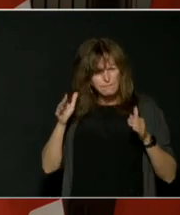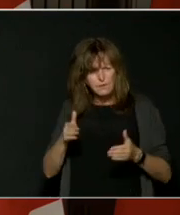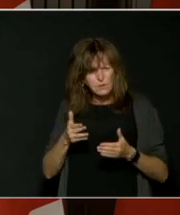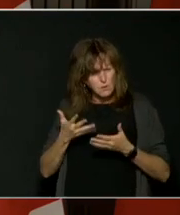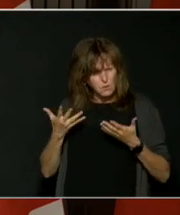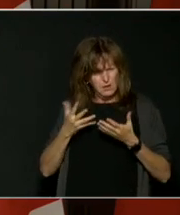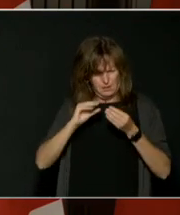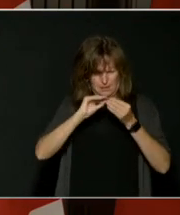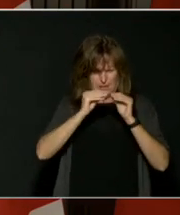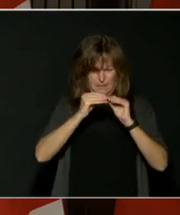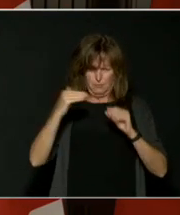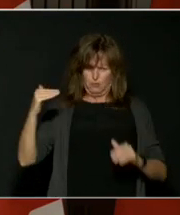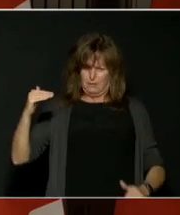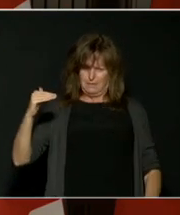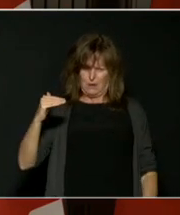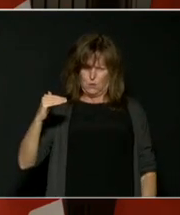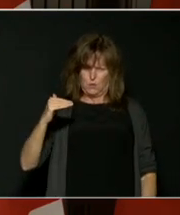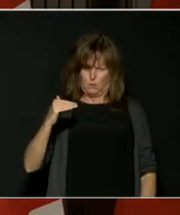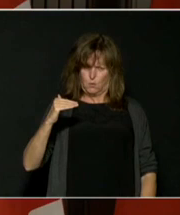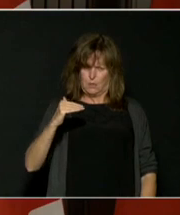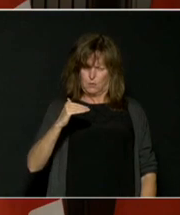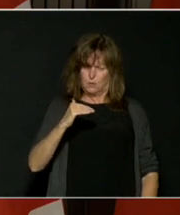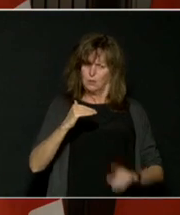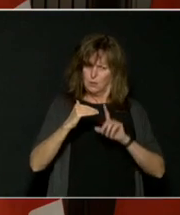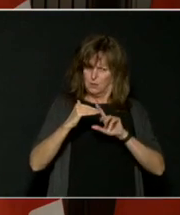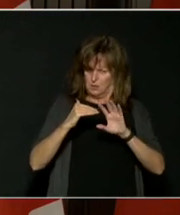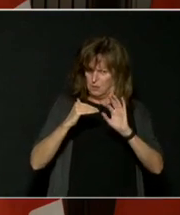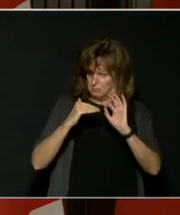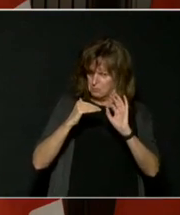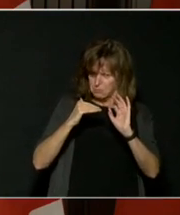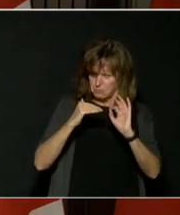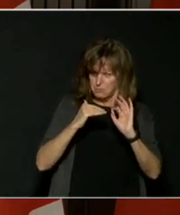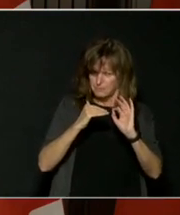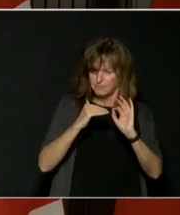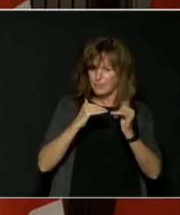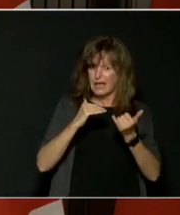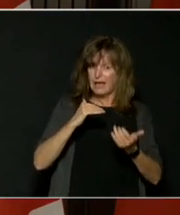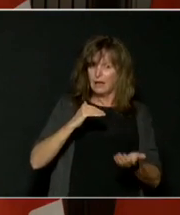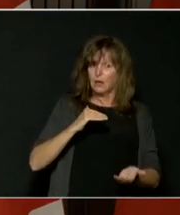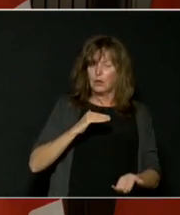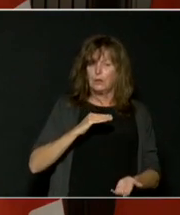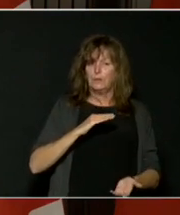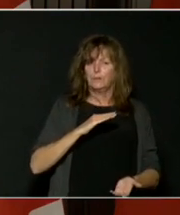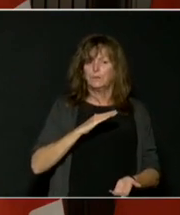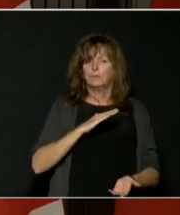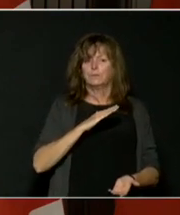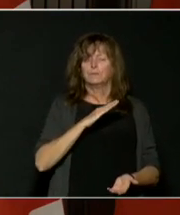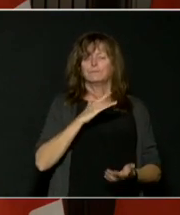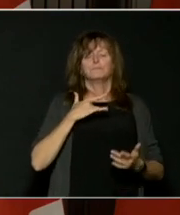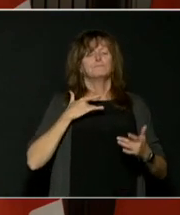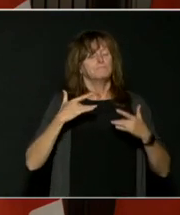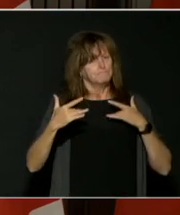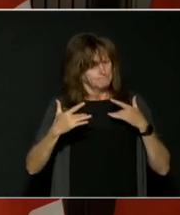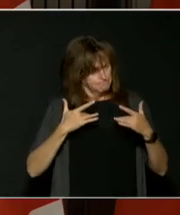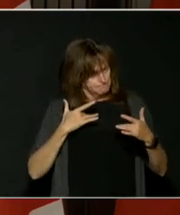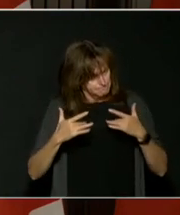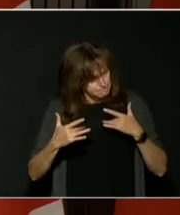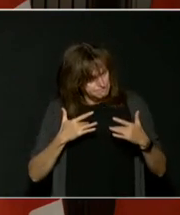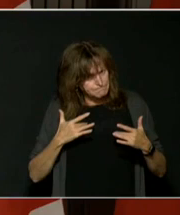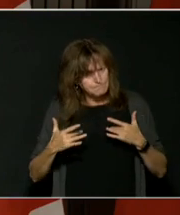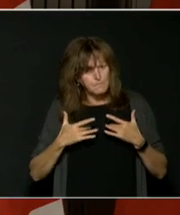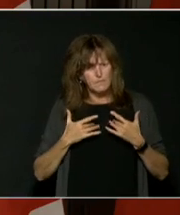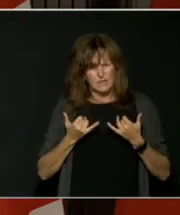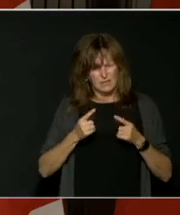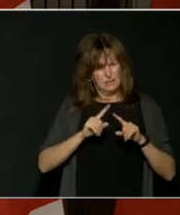We're seeing the numbers go up now, and that's concerning. We're at a different time in where we were, or compared to where we were in the